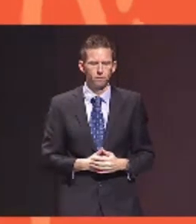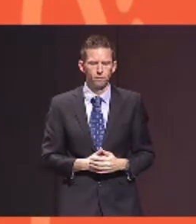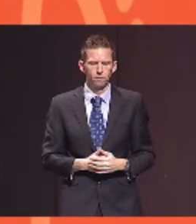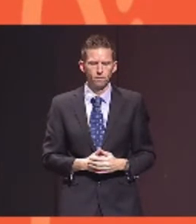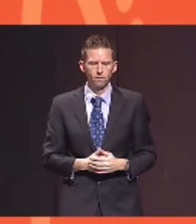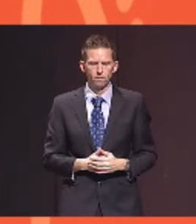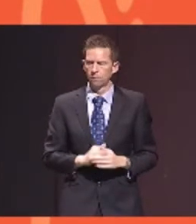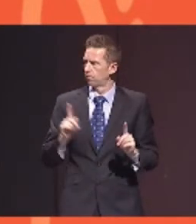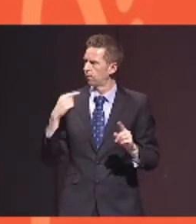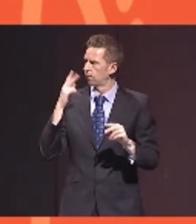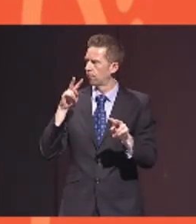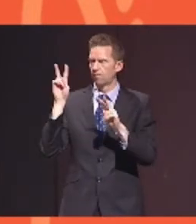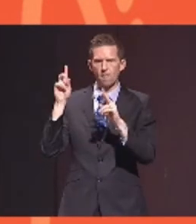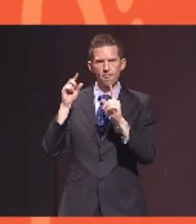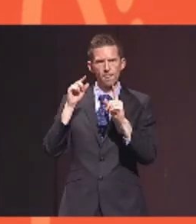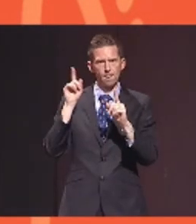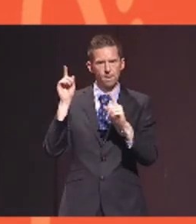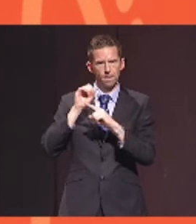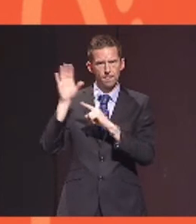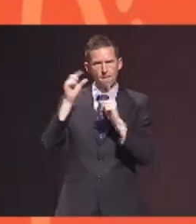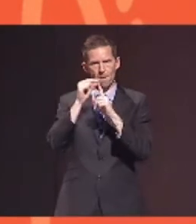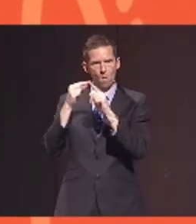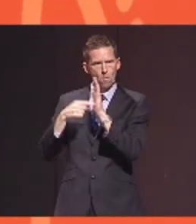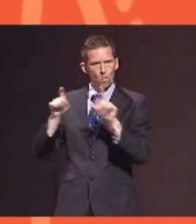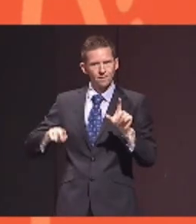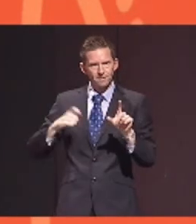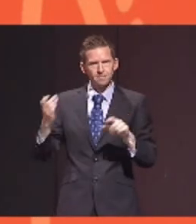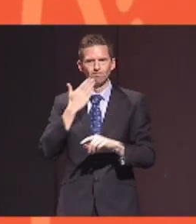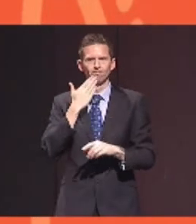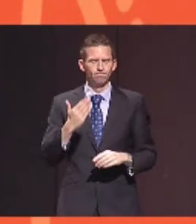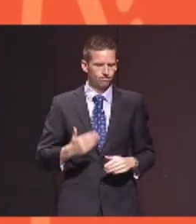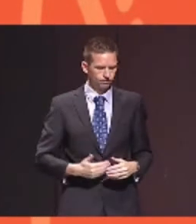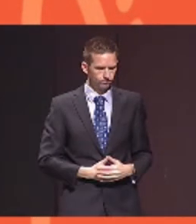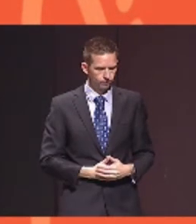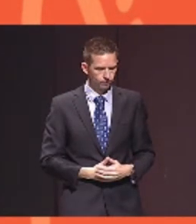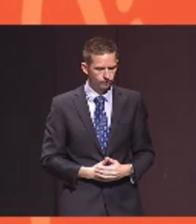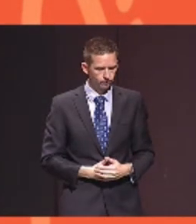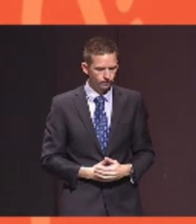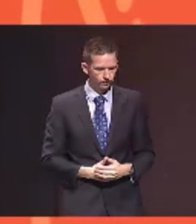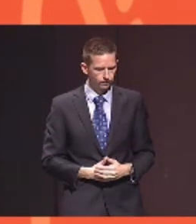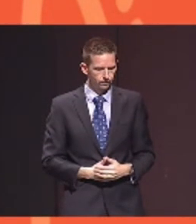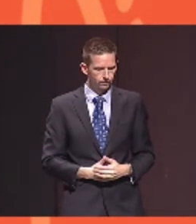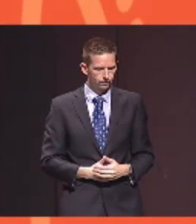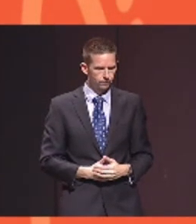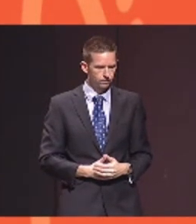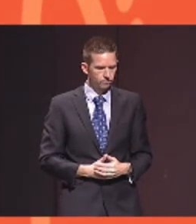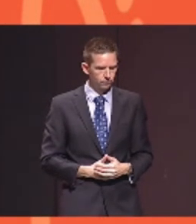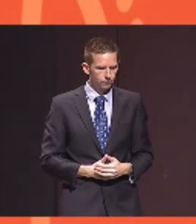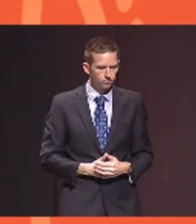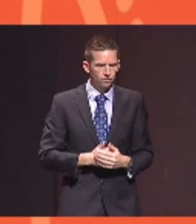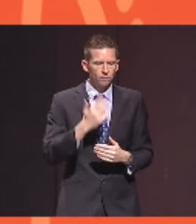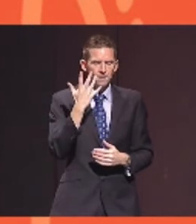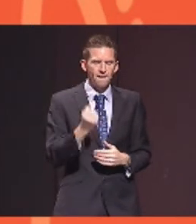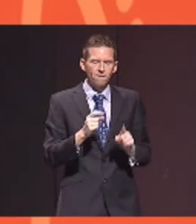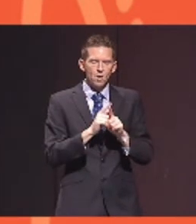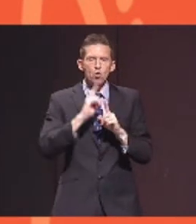I'm just forgetting the PowerPoint, so if you can just, next one, please. There we are. Thank you. There are radio and